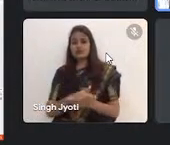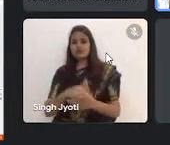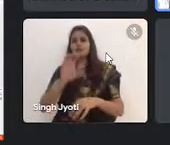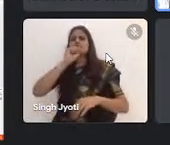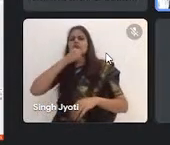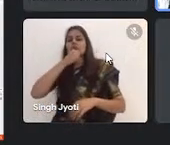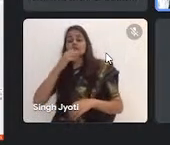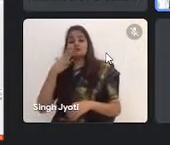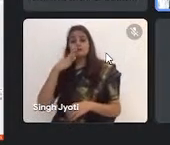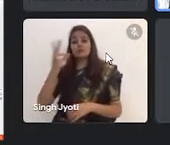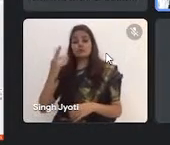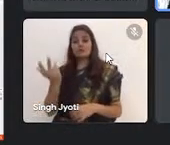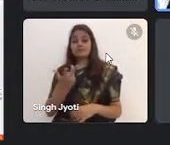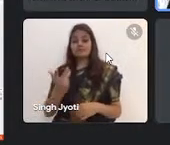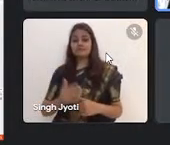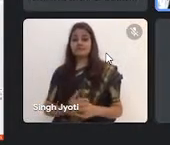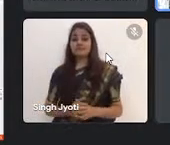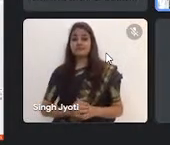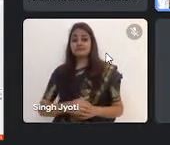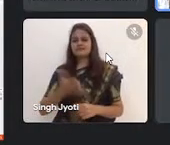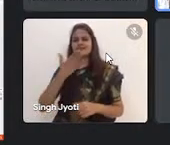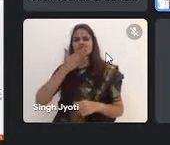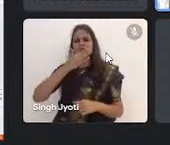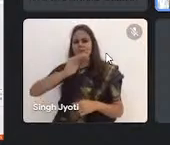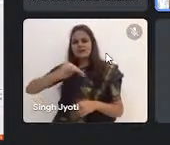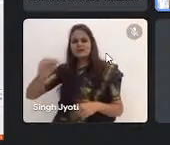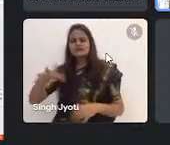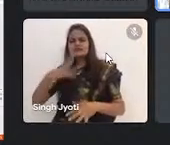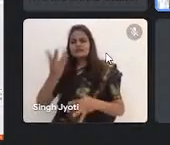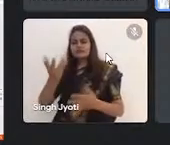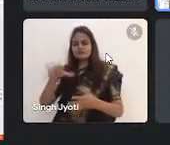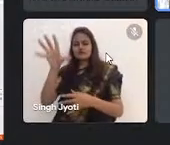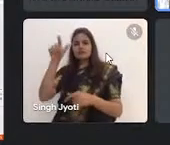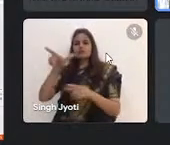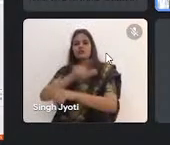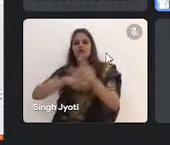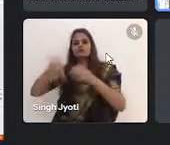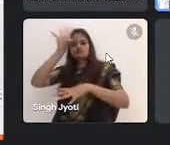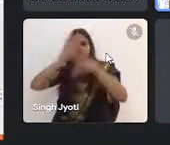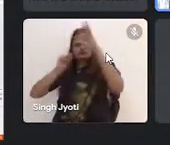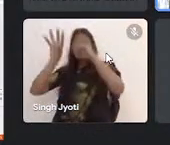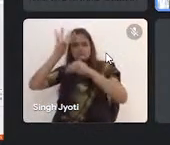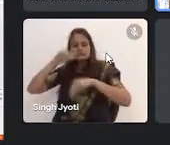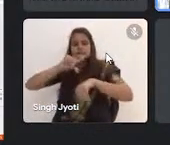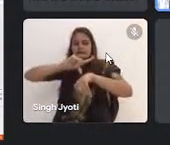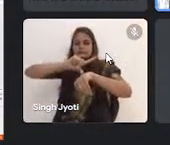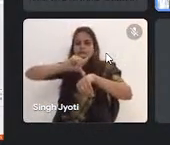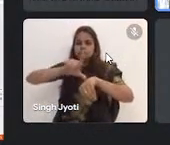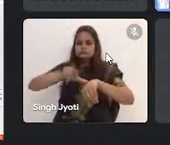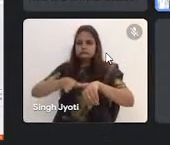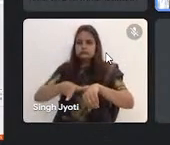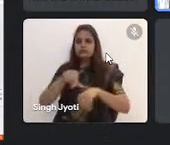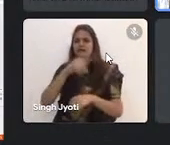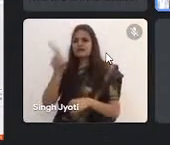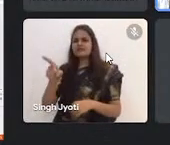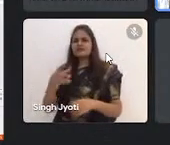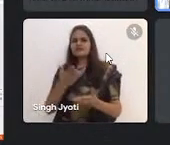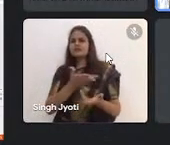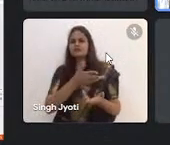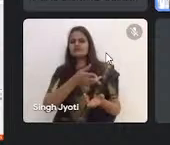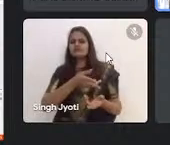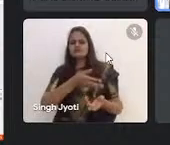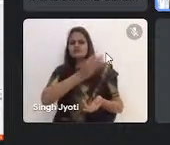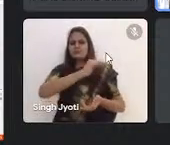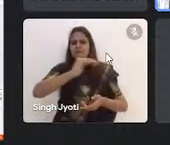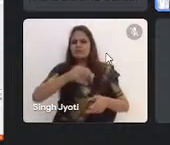if a child is delayed in learning language, they will never reach the normal level of